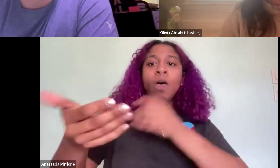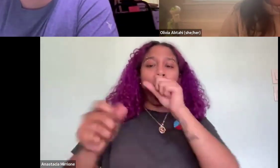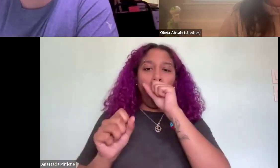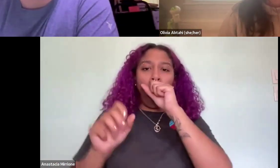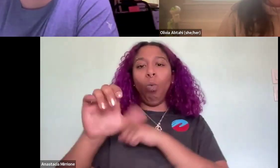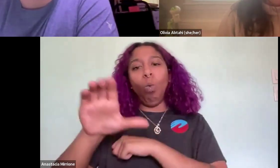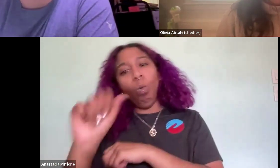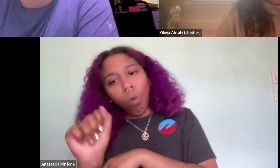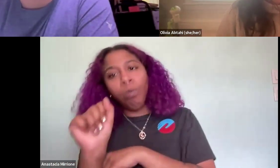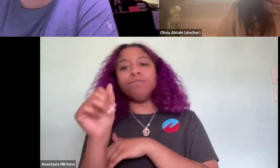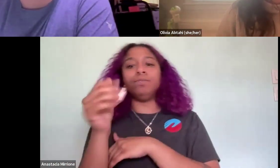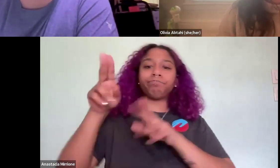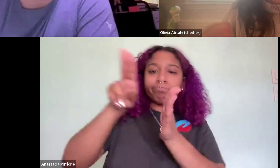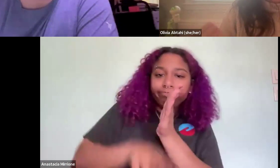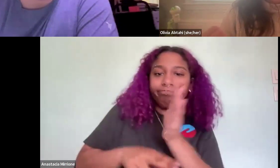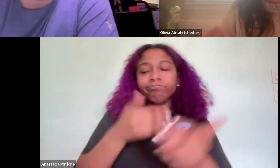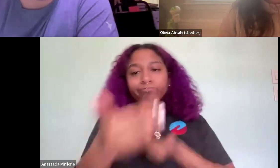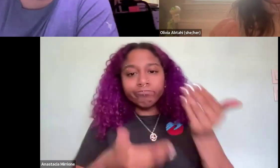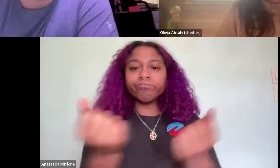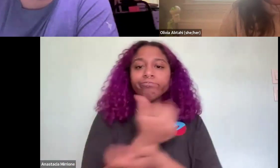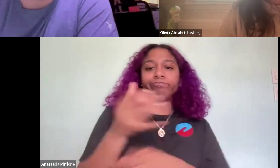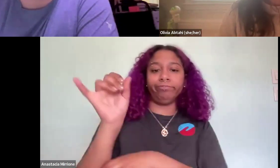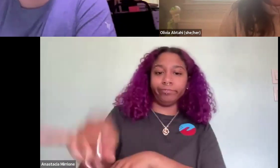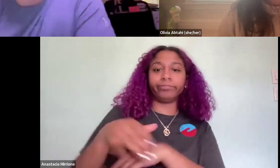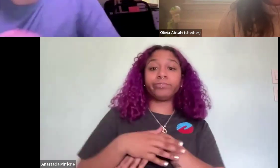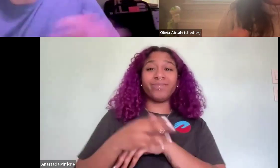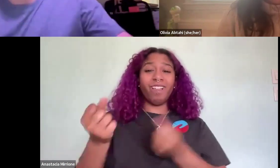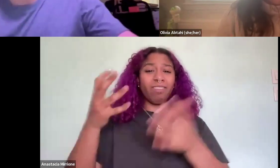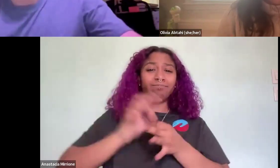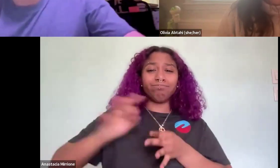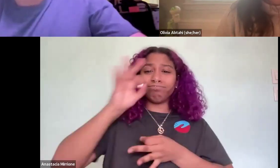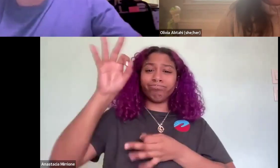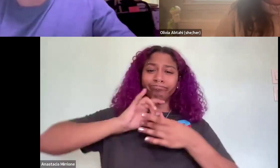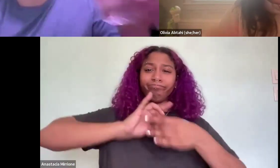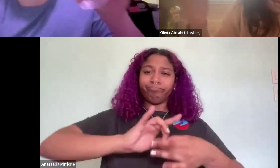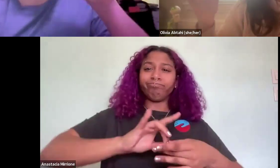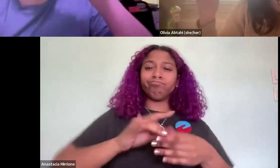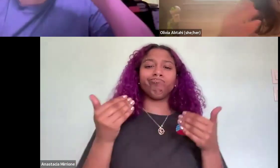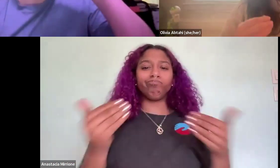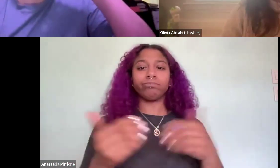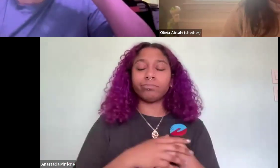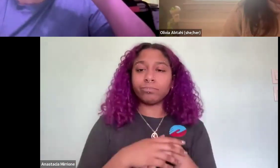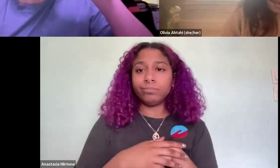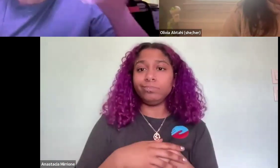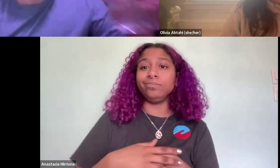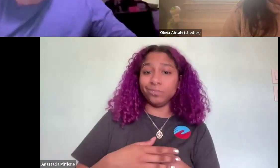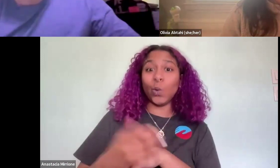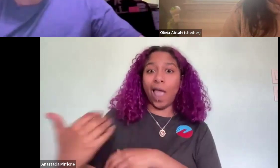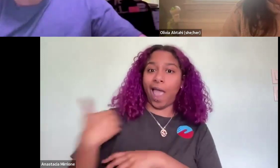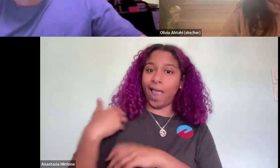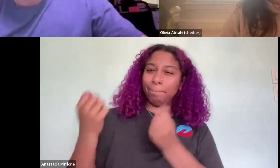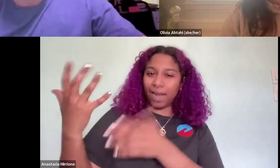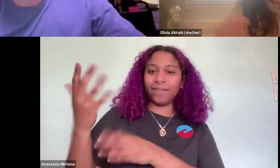burial processes. And that's when a lot of the spirituality like really came forward for me personally. So I had all of these books in the back